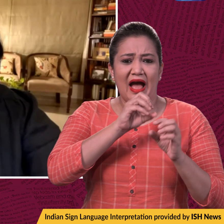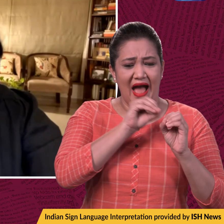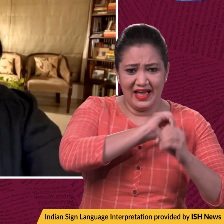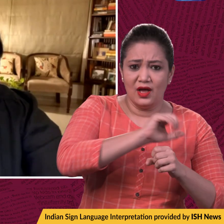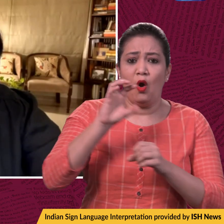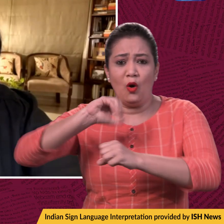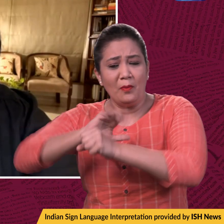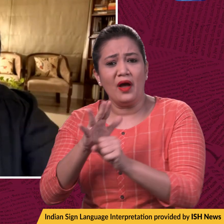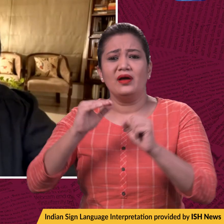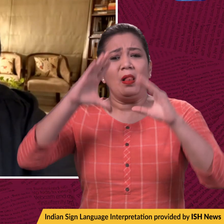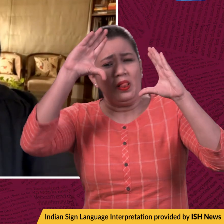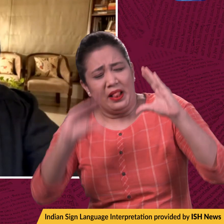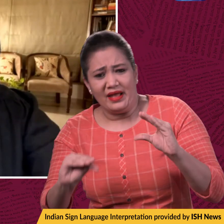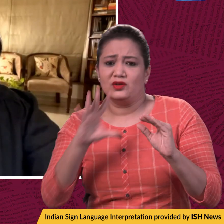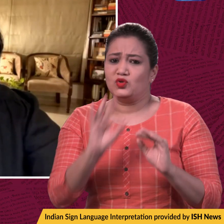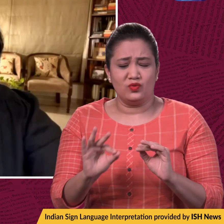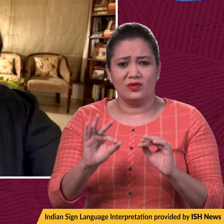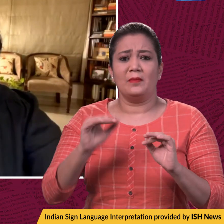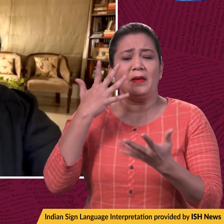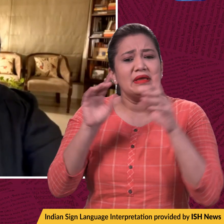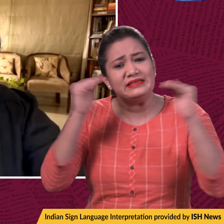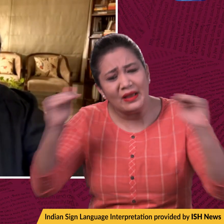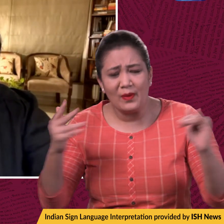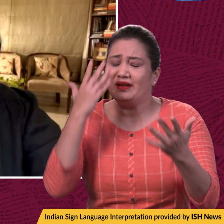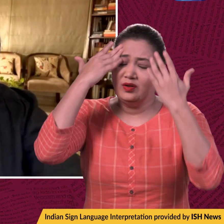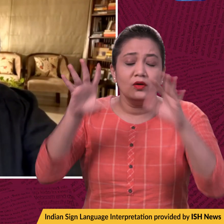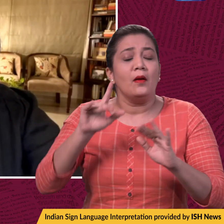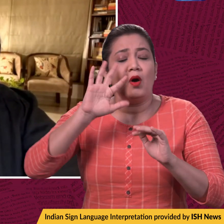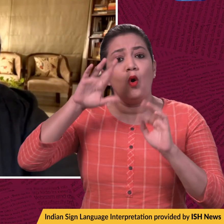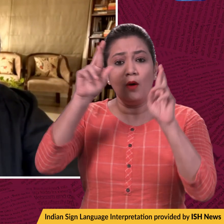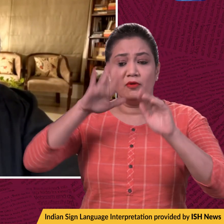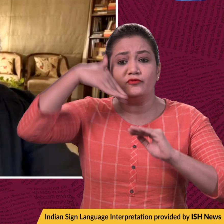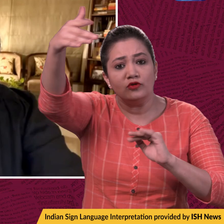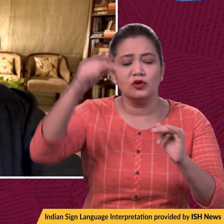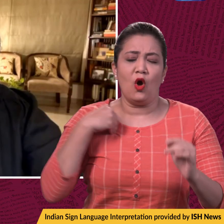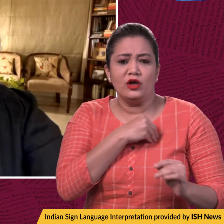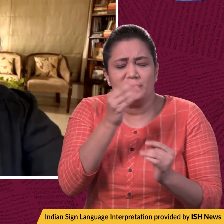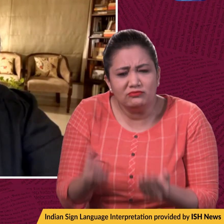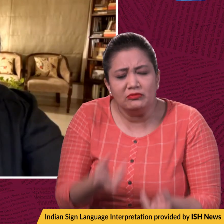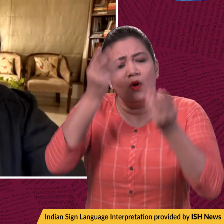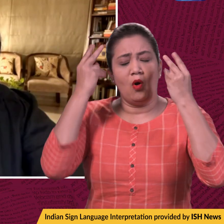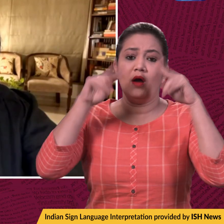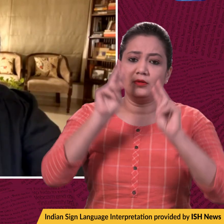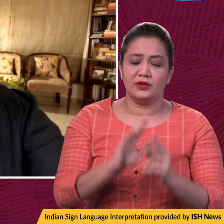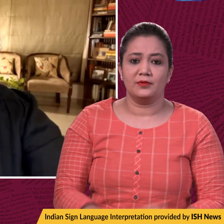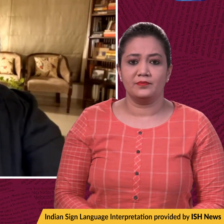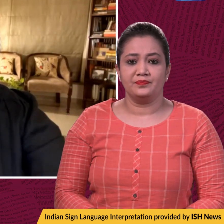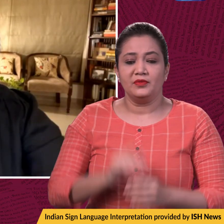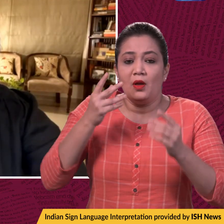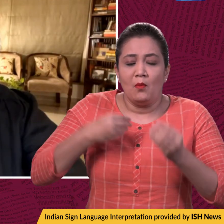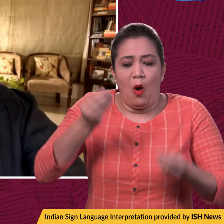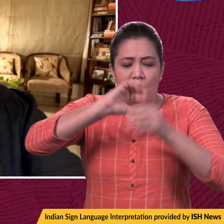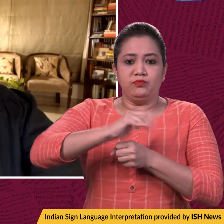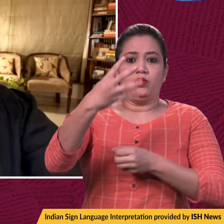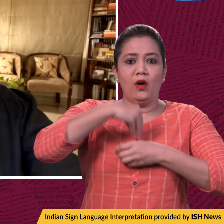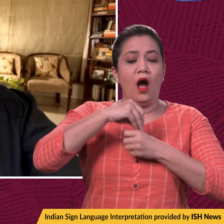is equal or potentially even lower than that of the Delta variant, it is expected that hospitalizations will increase if more